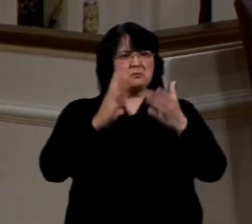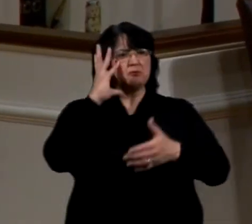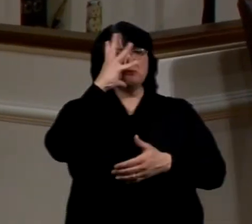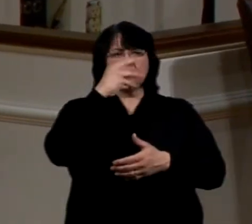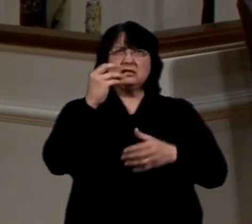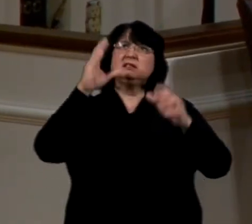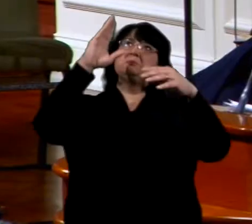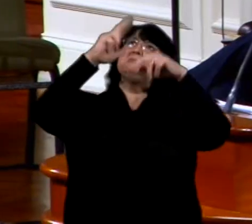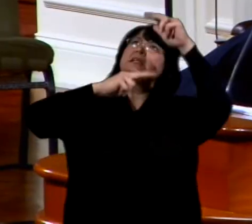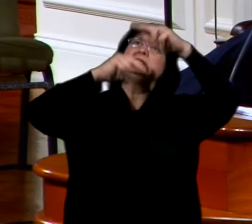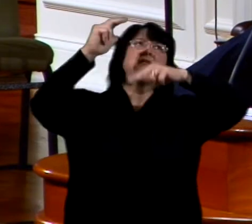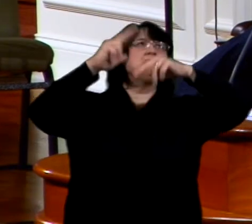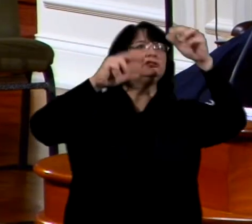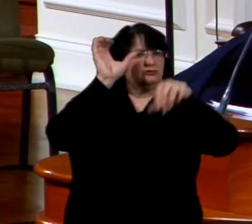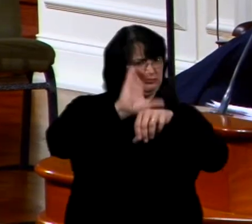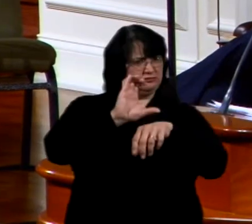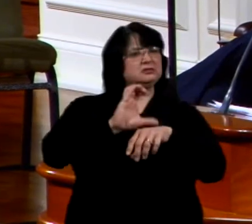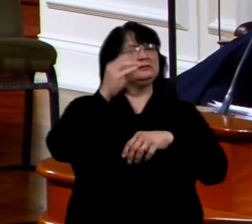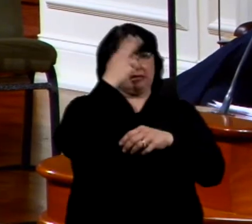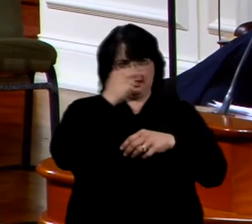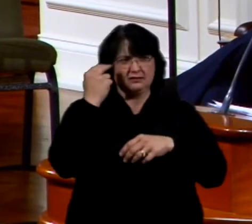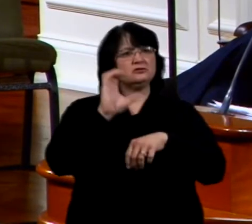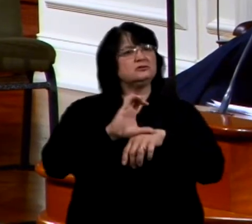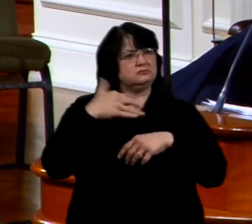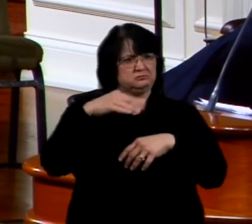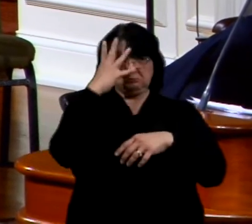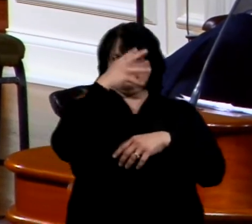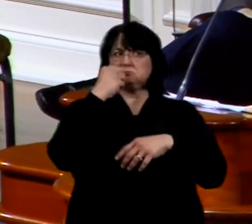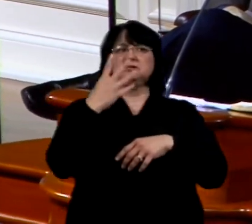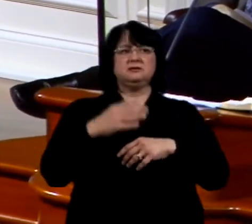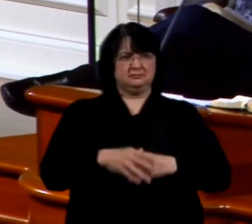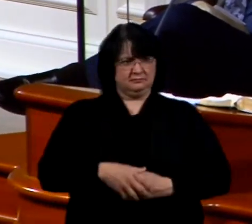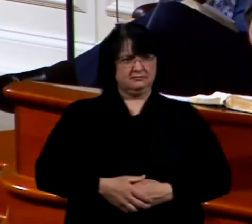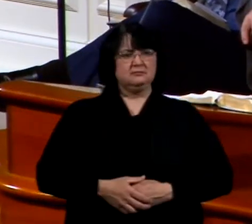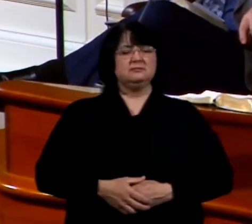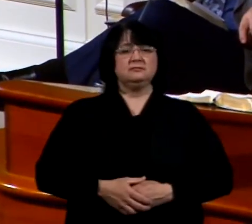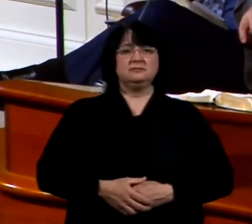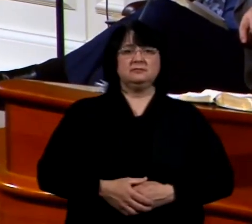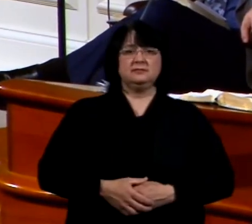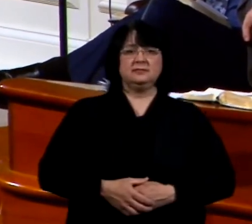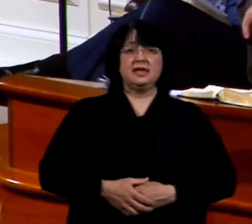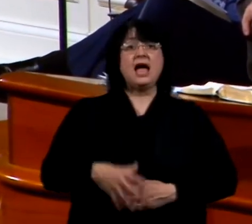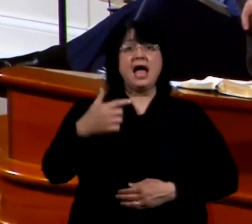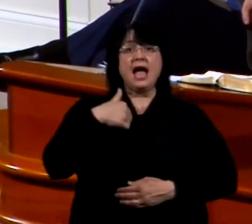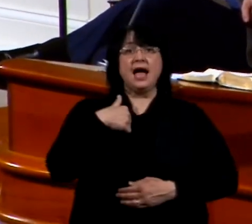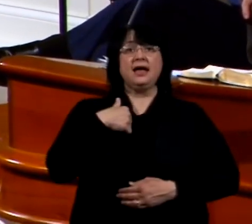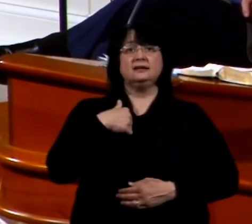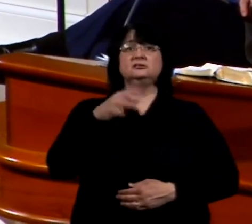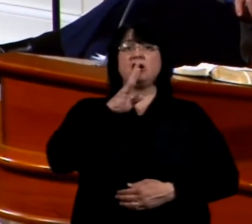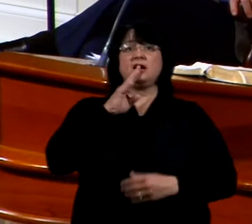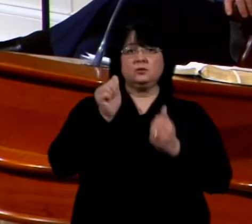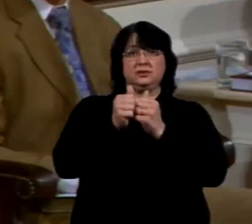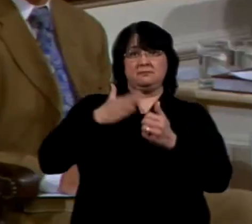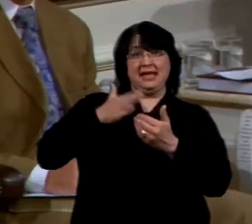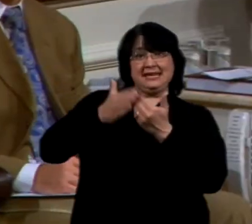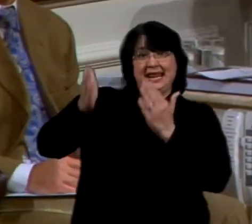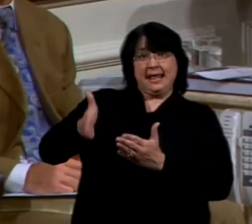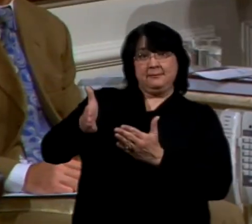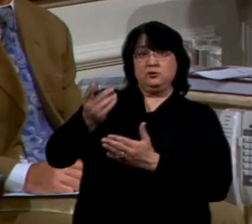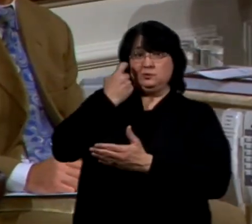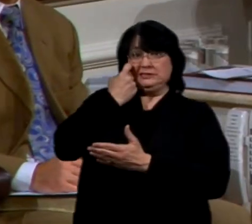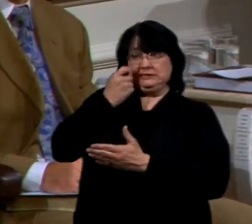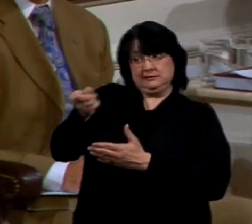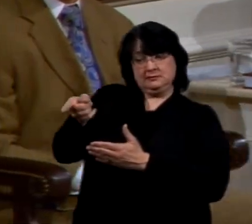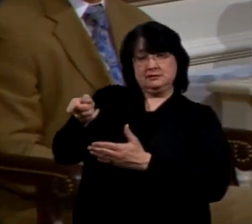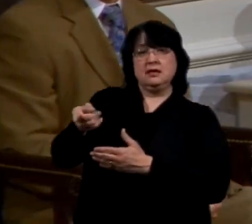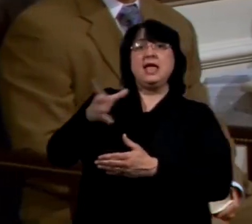sanctuaries and churches I've seen. I talked to my neighbor not long ago,